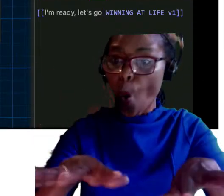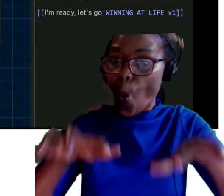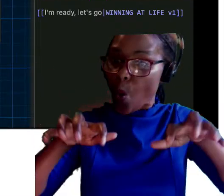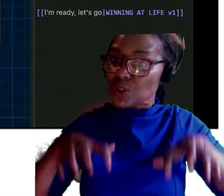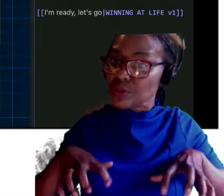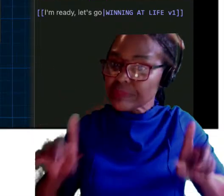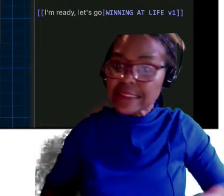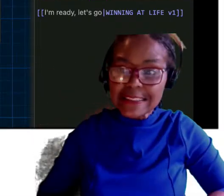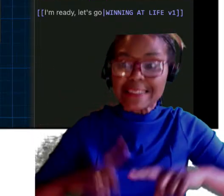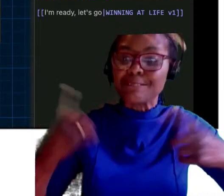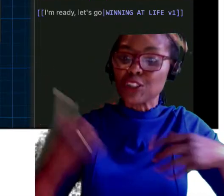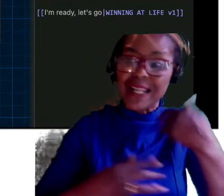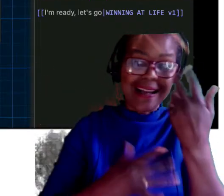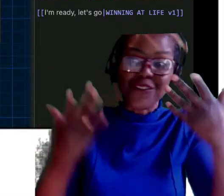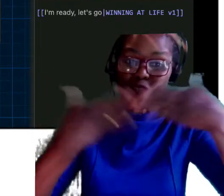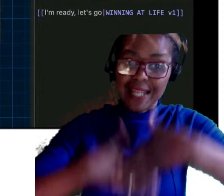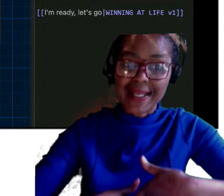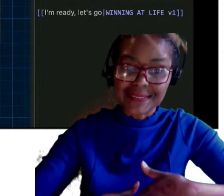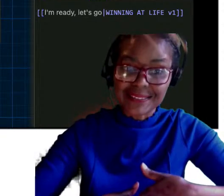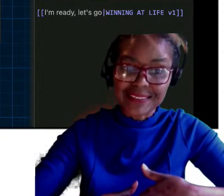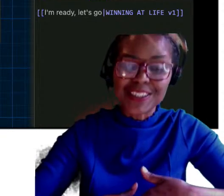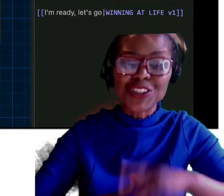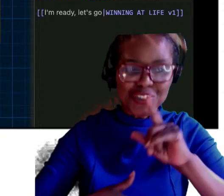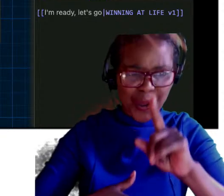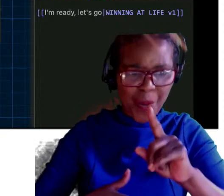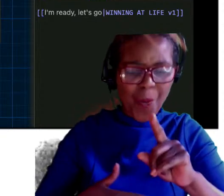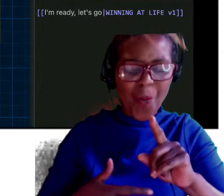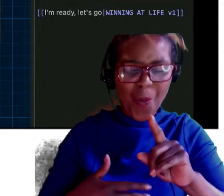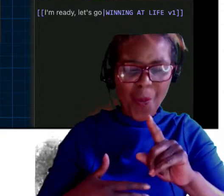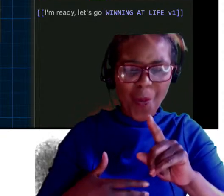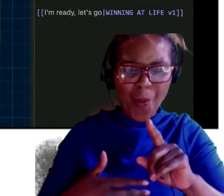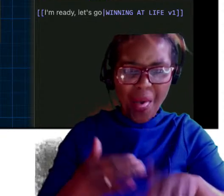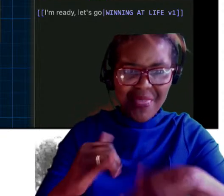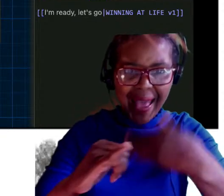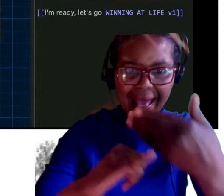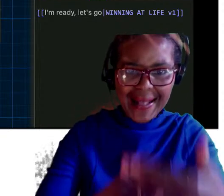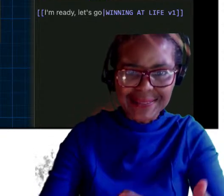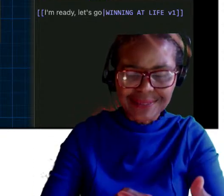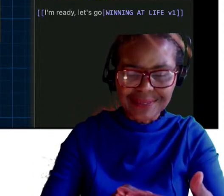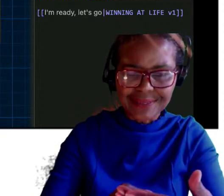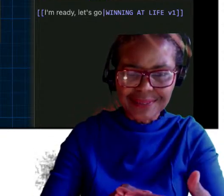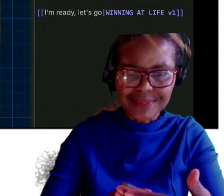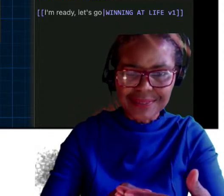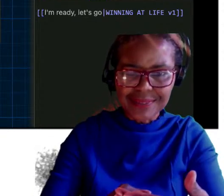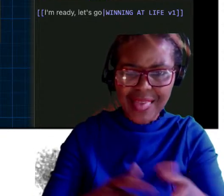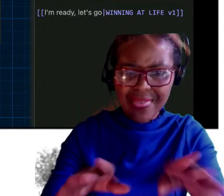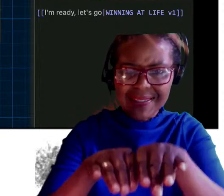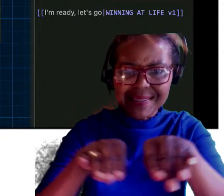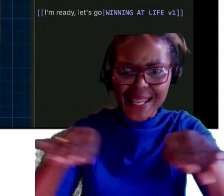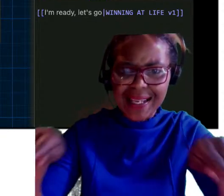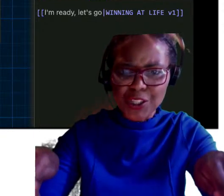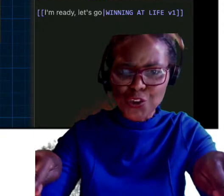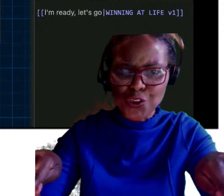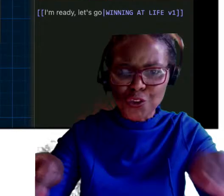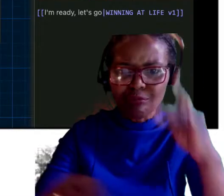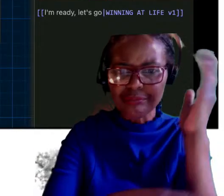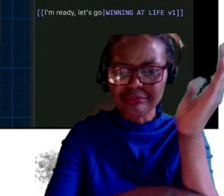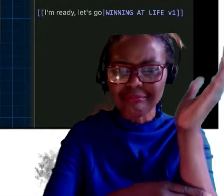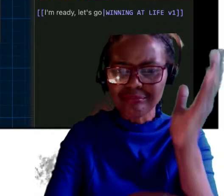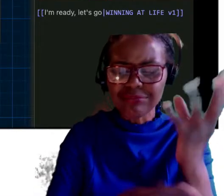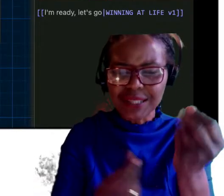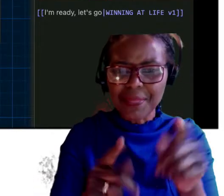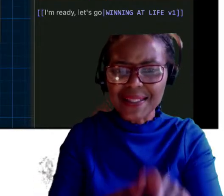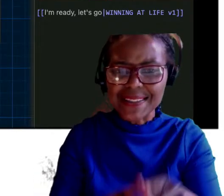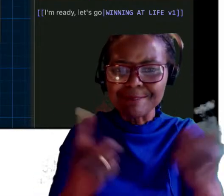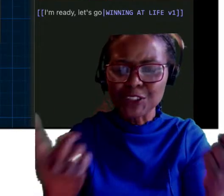markedly different conclusions about what was being said up on stage. Now, it seemed to me this would feel like information in